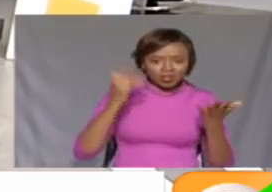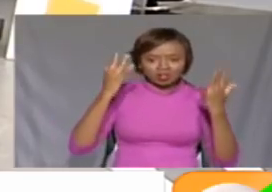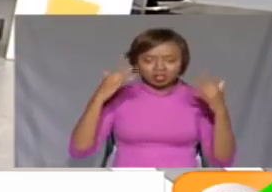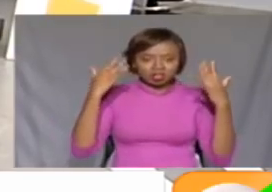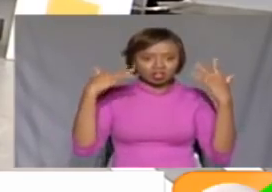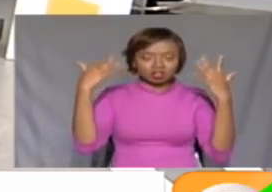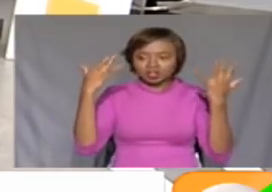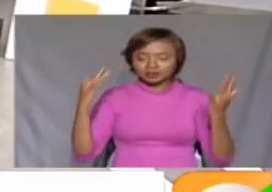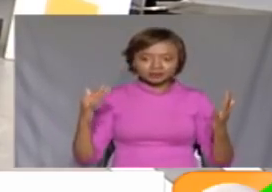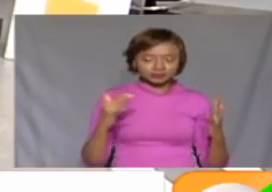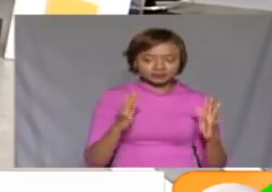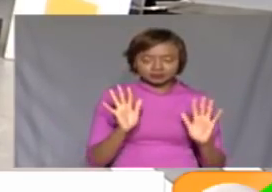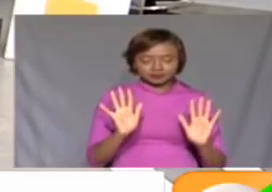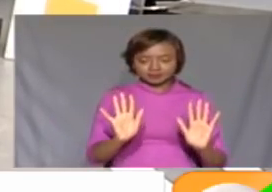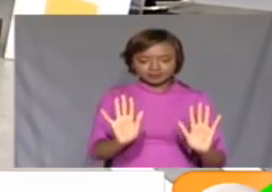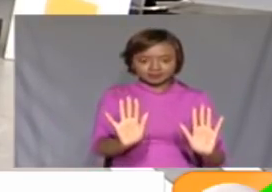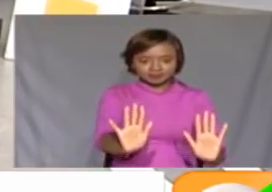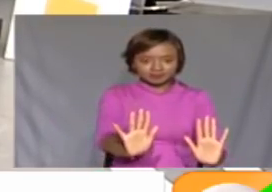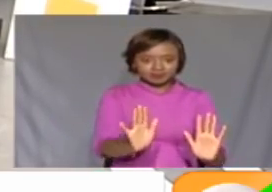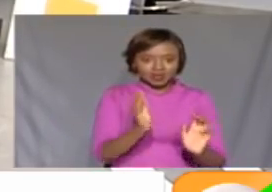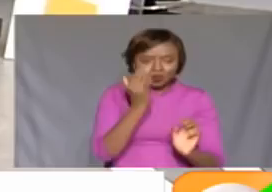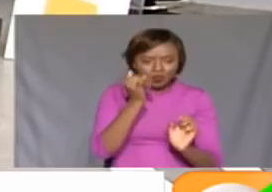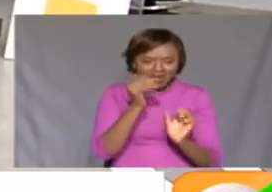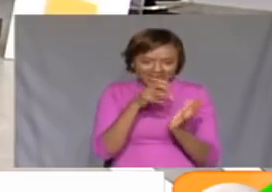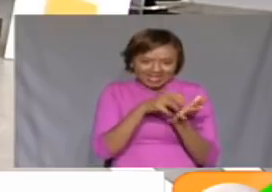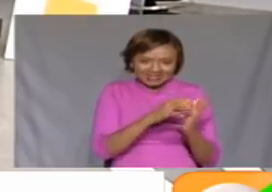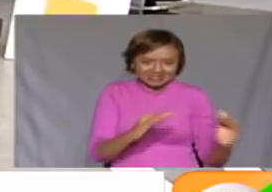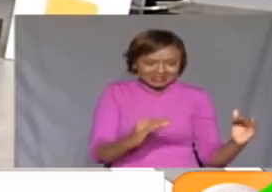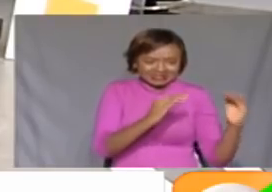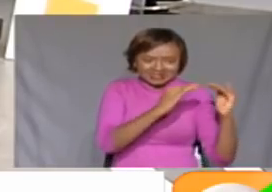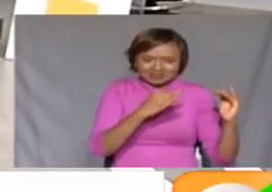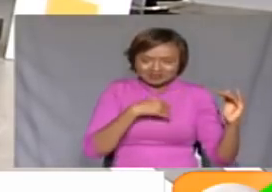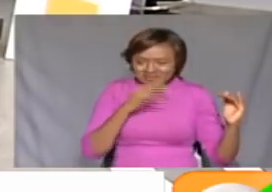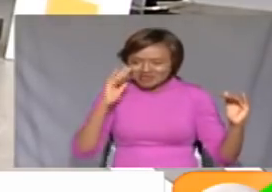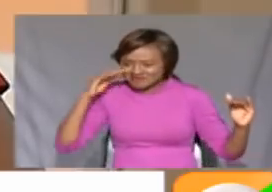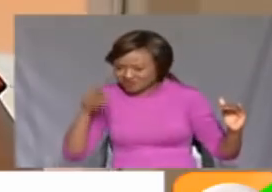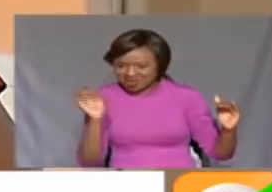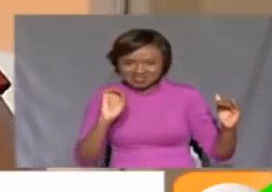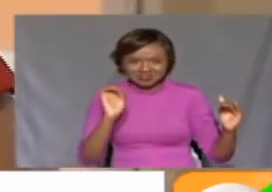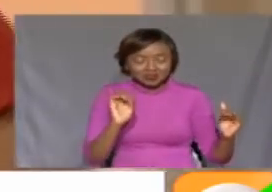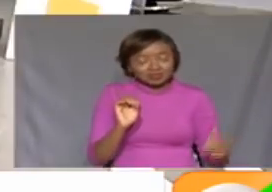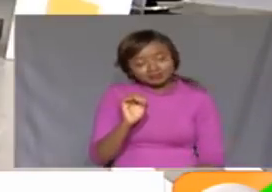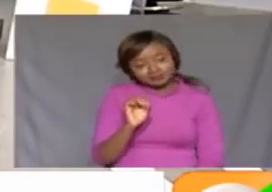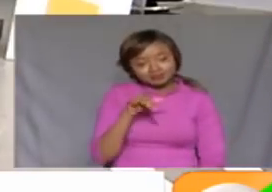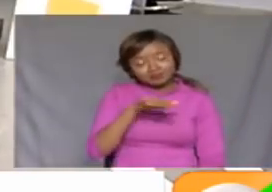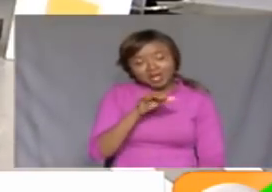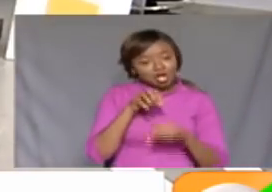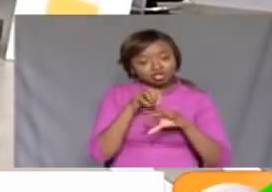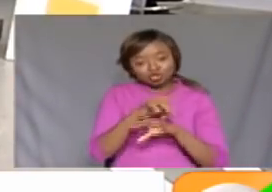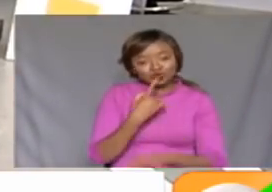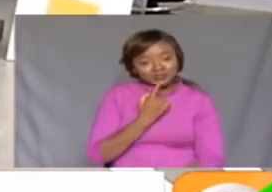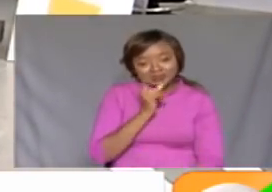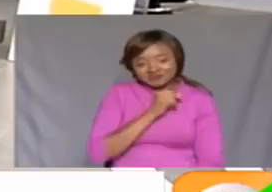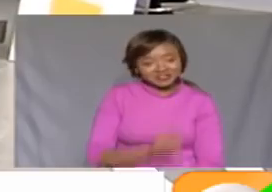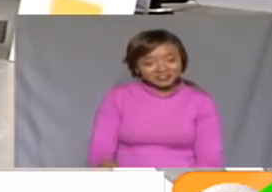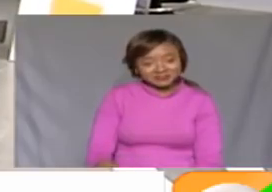these cases I was dealing with. It doesn't get more interesting than that. Well, stranger than fiction,